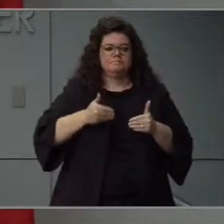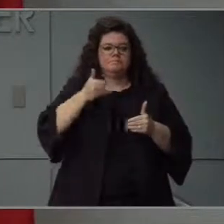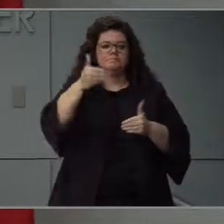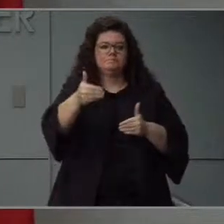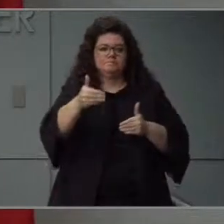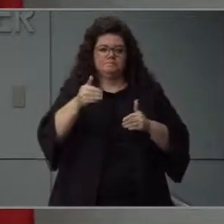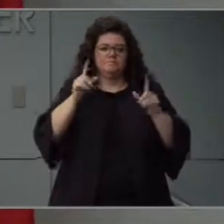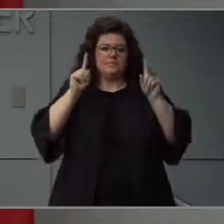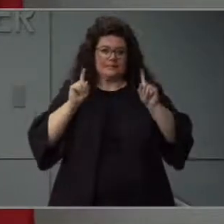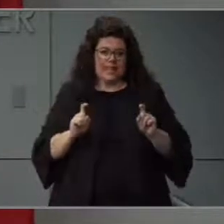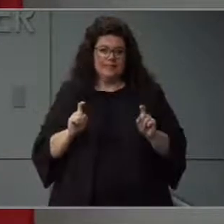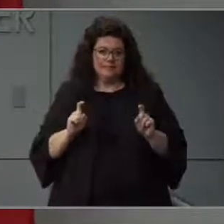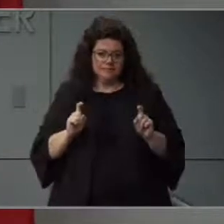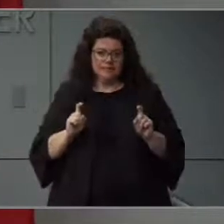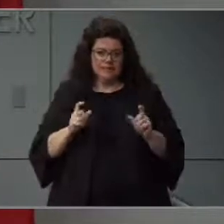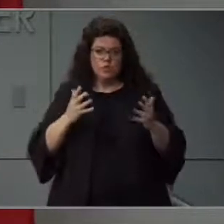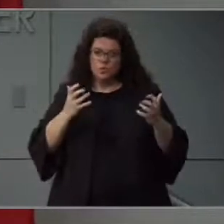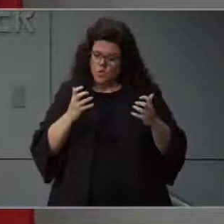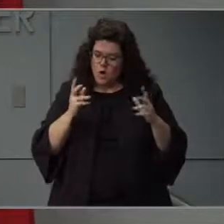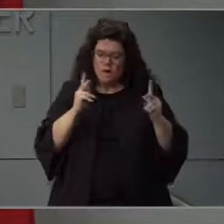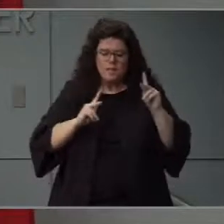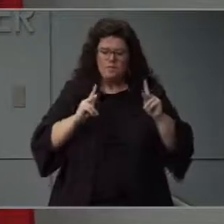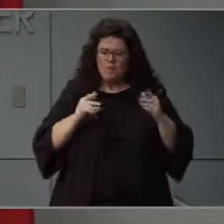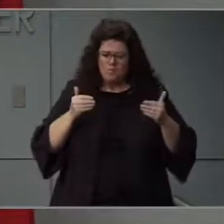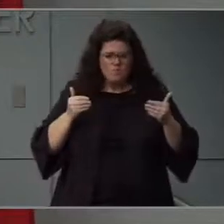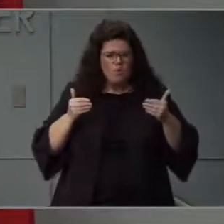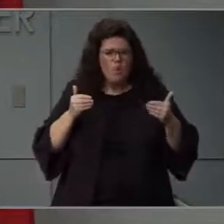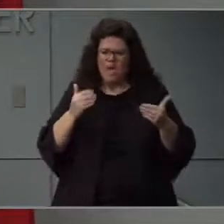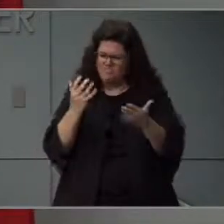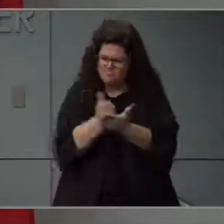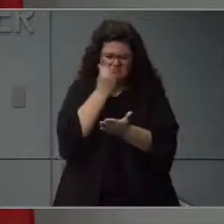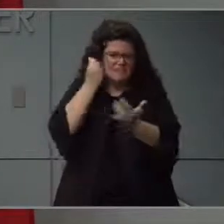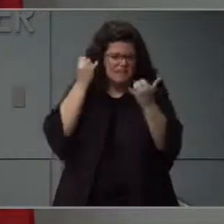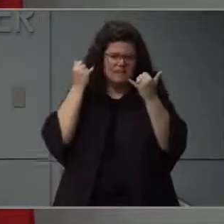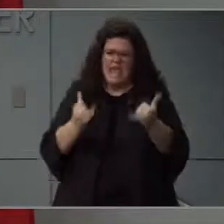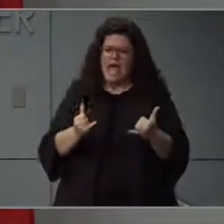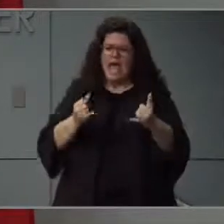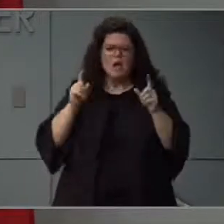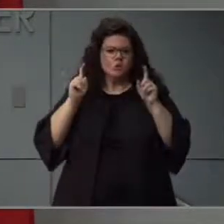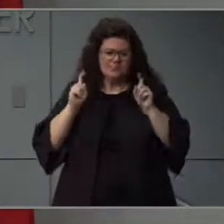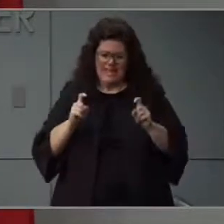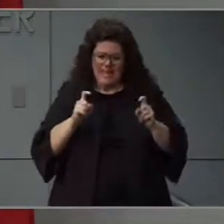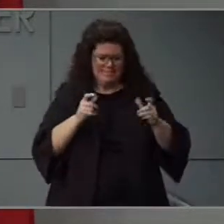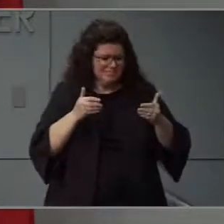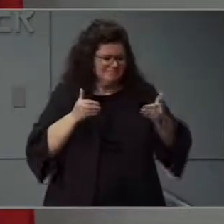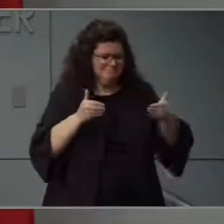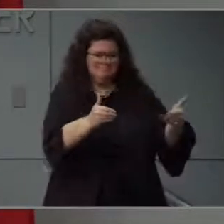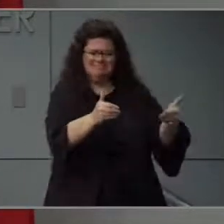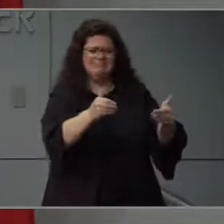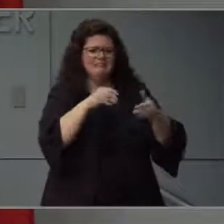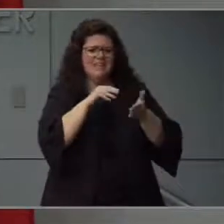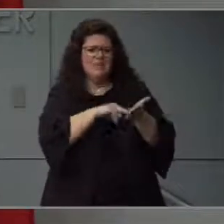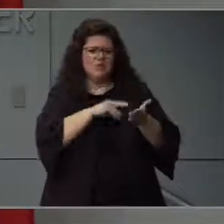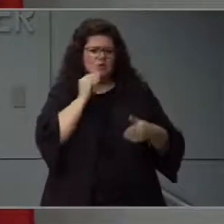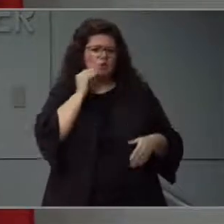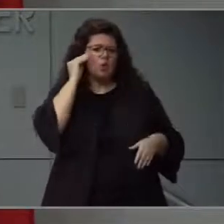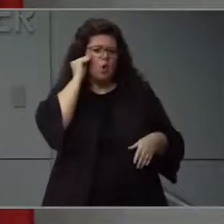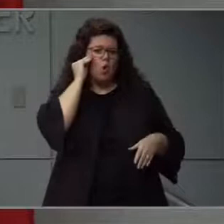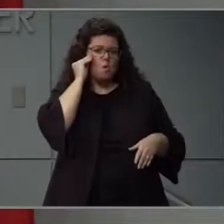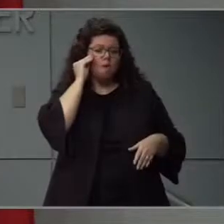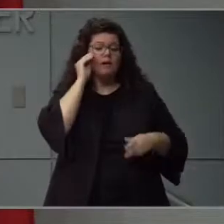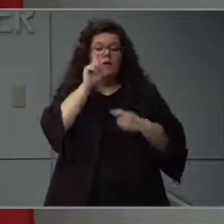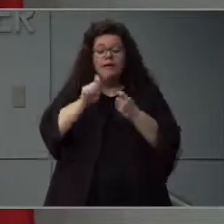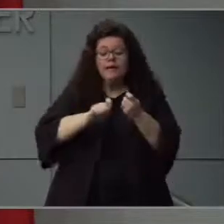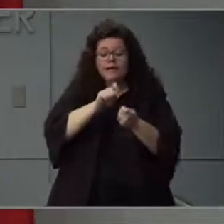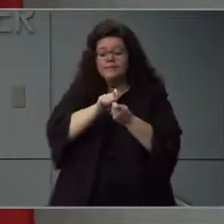exact answer. We want folks to do more proactive testing in our long-term care facilities. We're still working out the